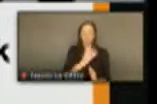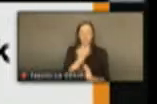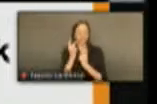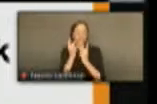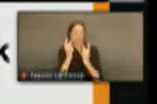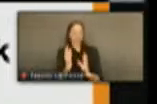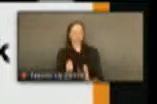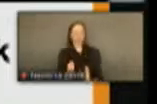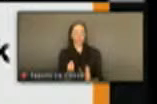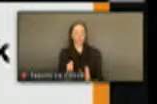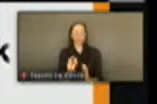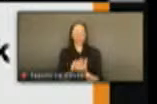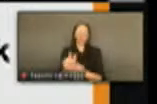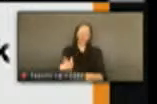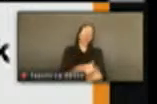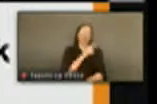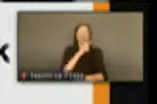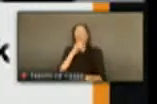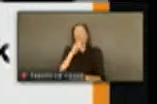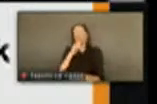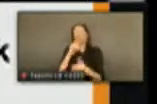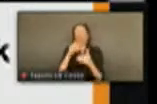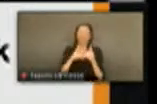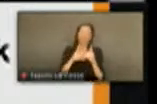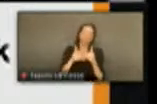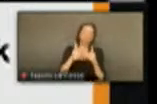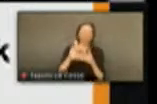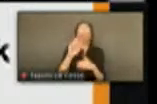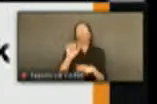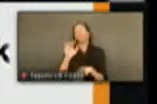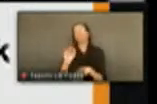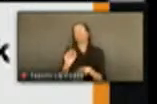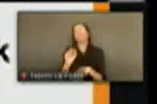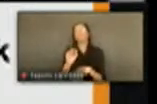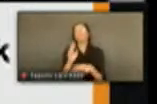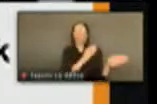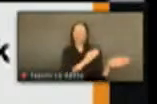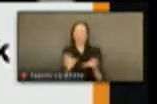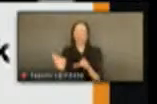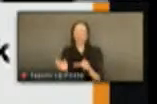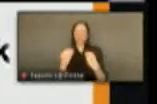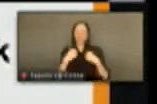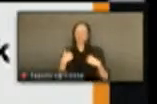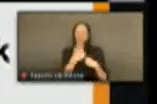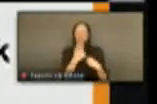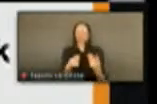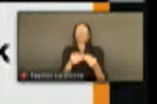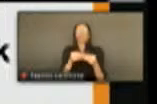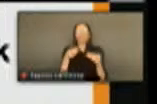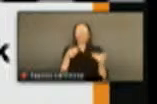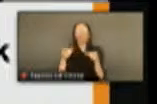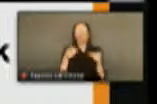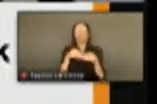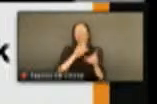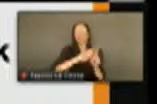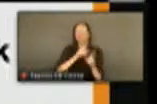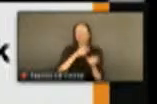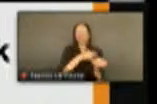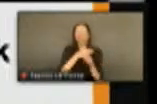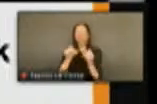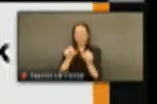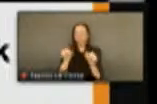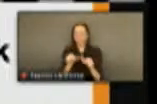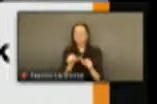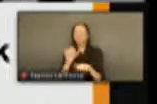overall direction in service areas such as transportation, human services, libraries and